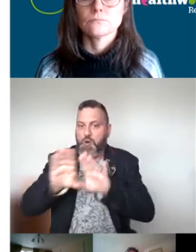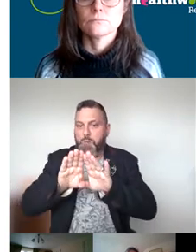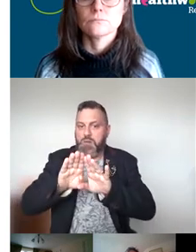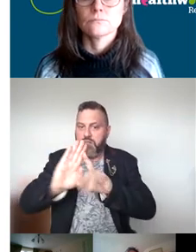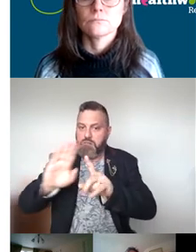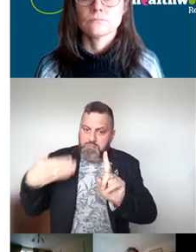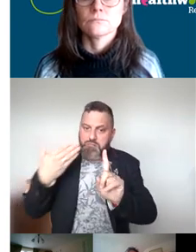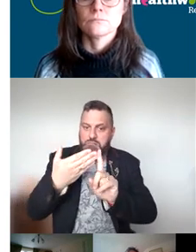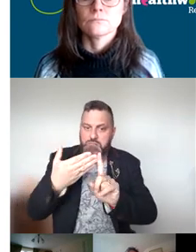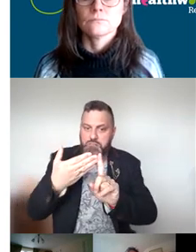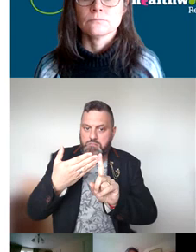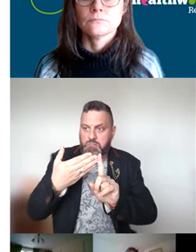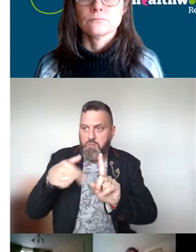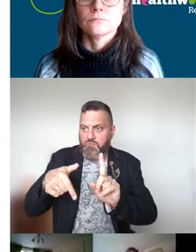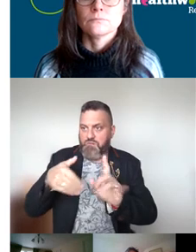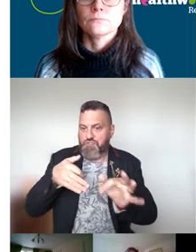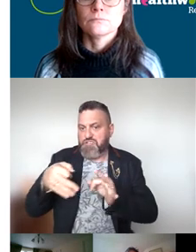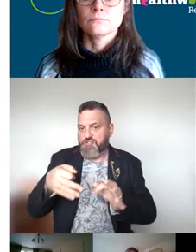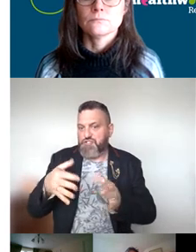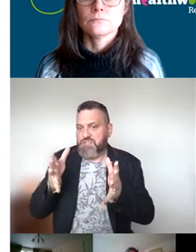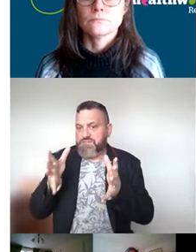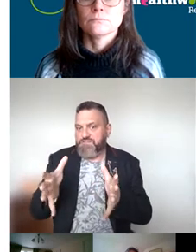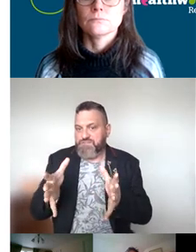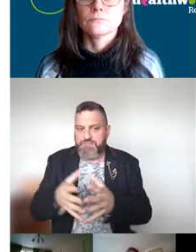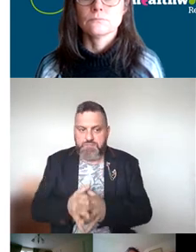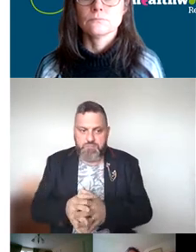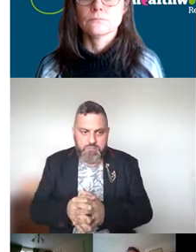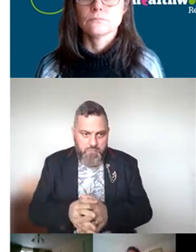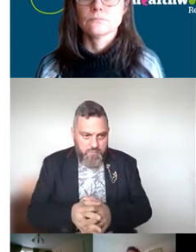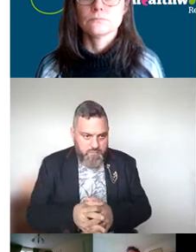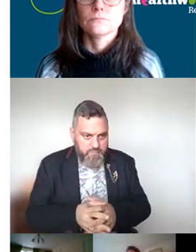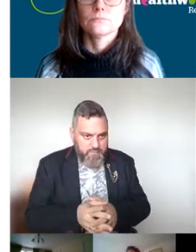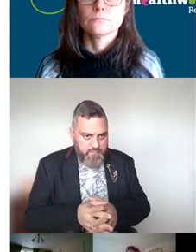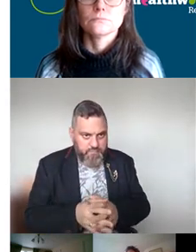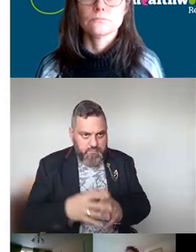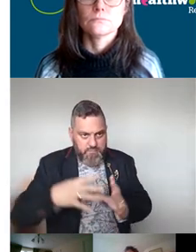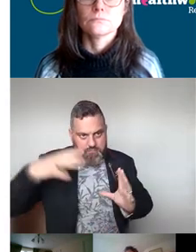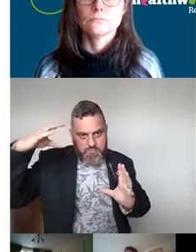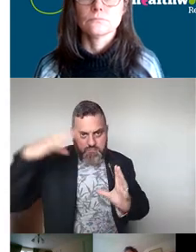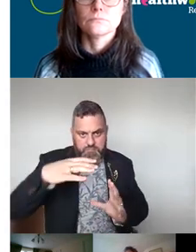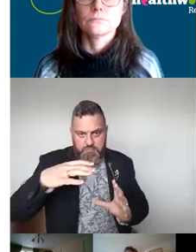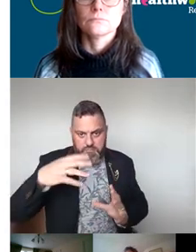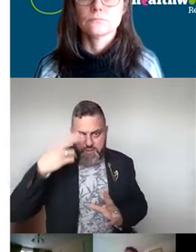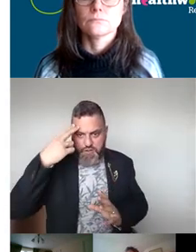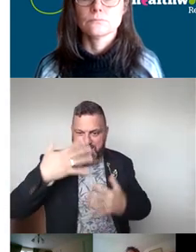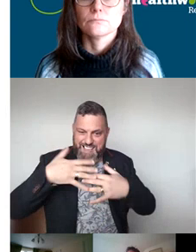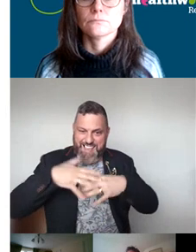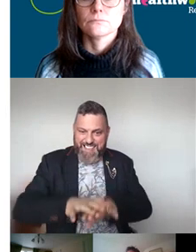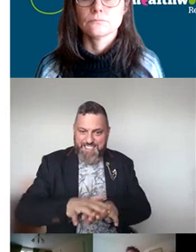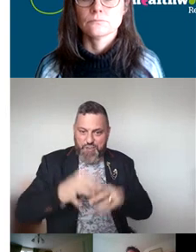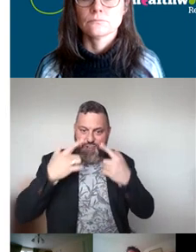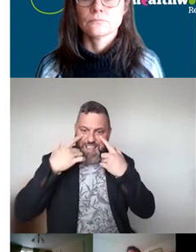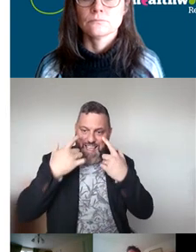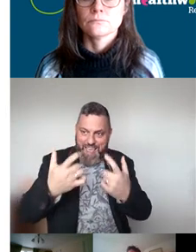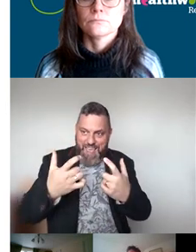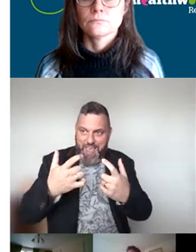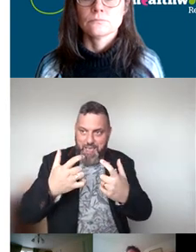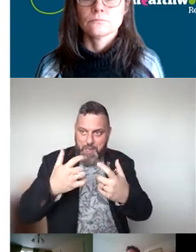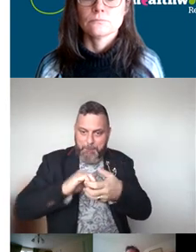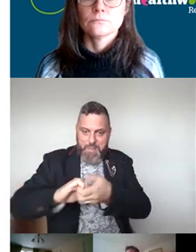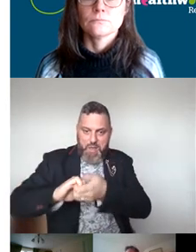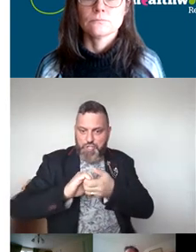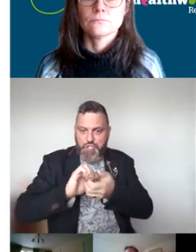those organisations. And coming together under the banner of something called an integrated care partnership, we